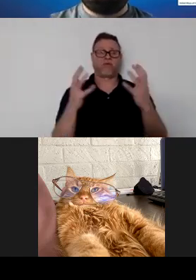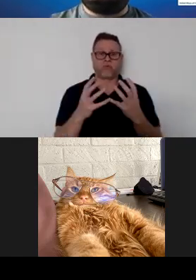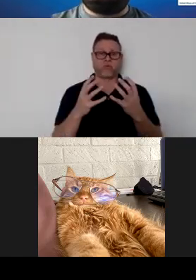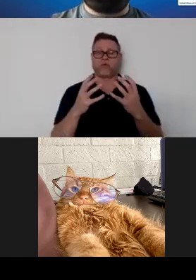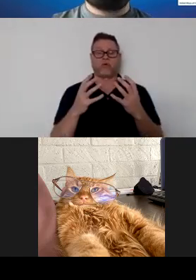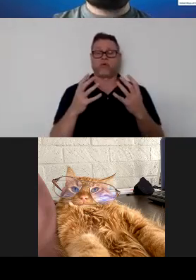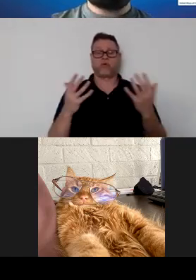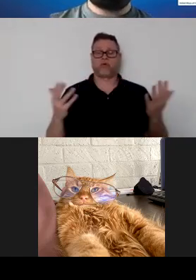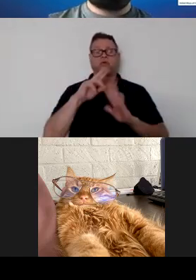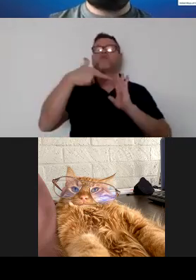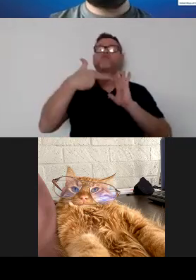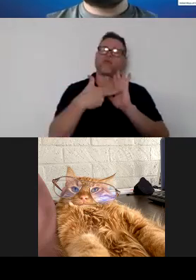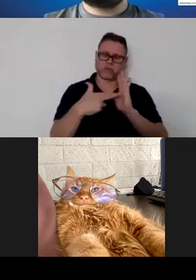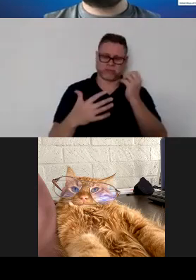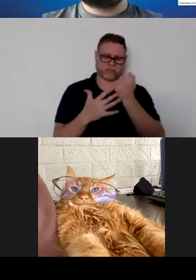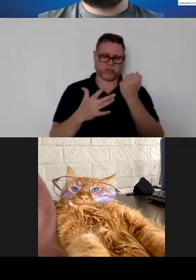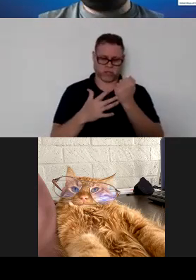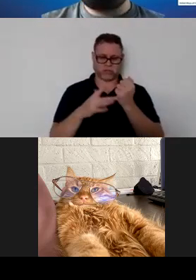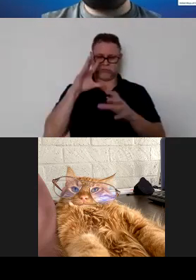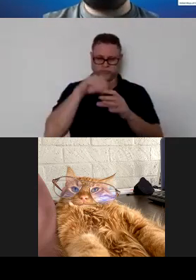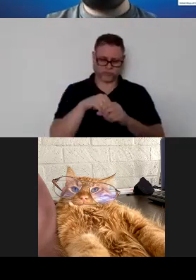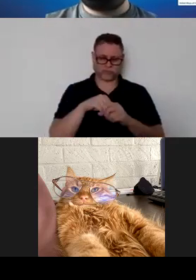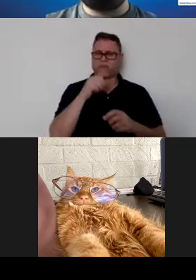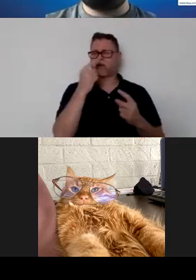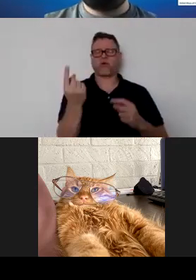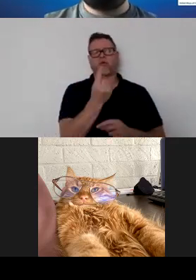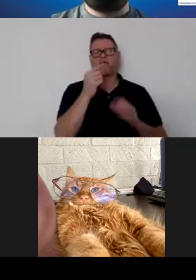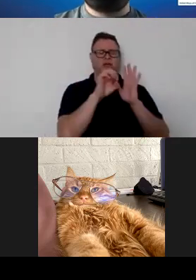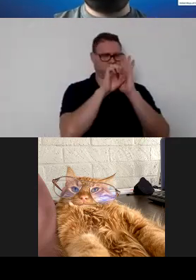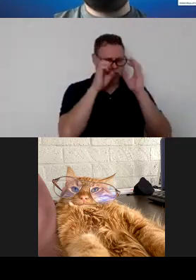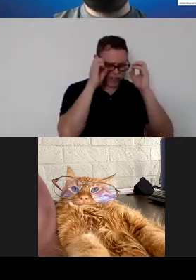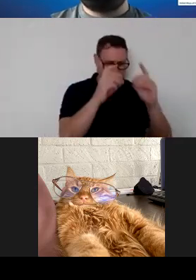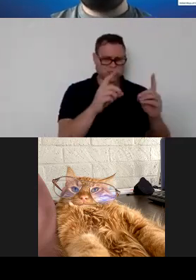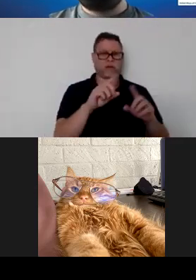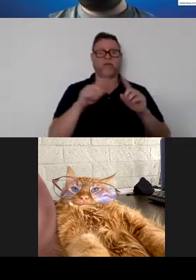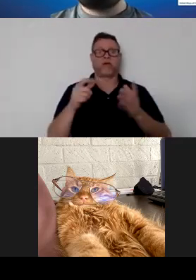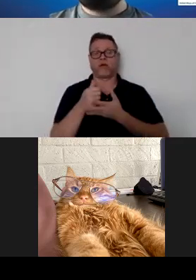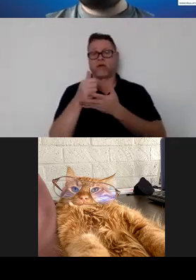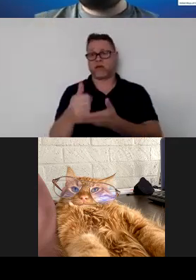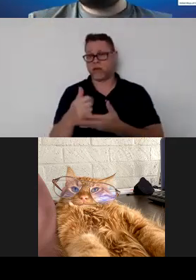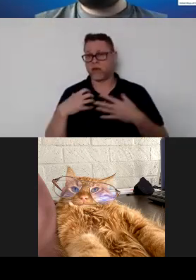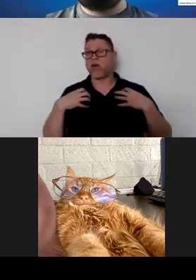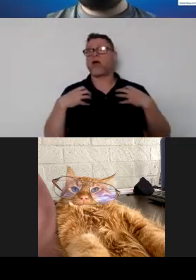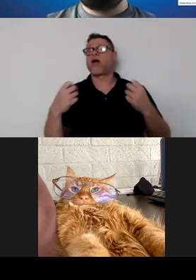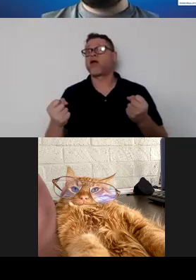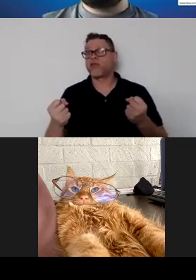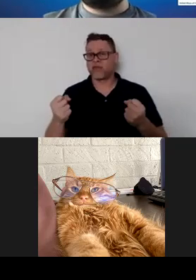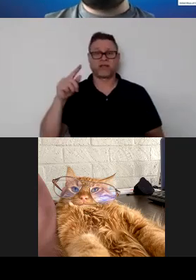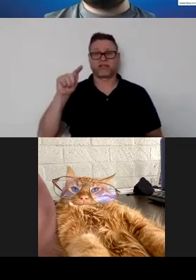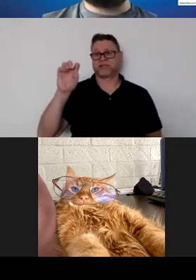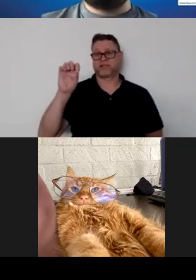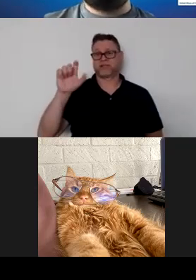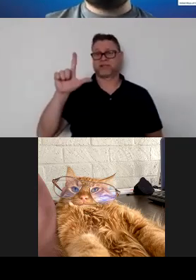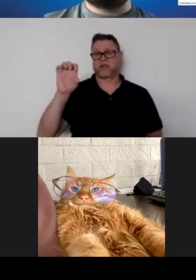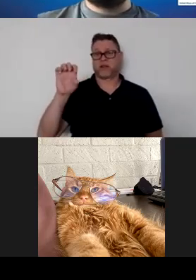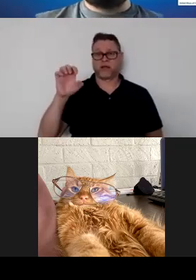played, not just in terms of education, but health, really ensuring that telehealth is going to continue to be an option